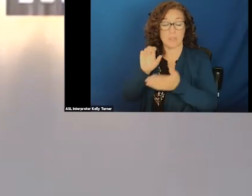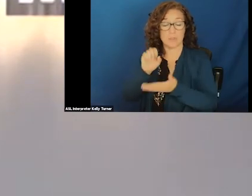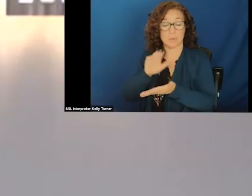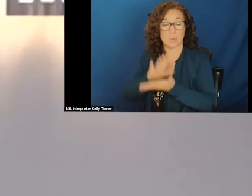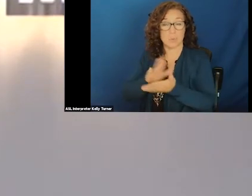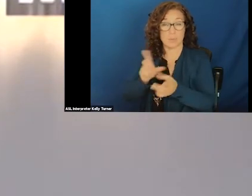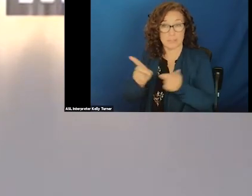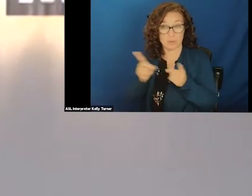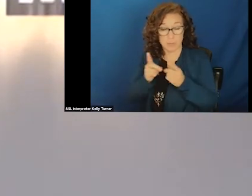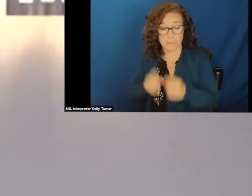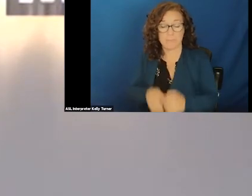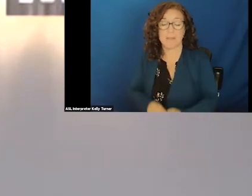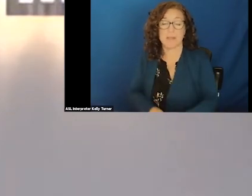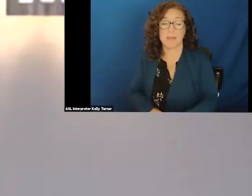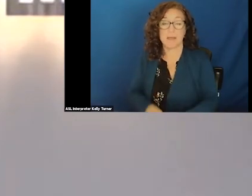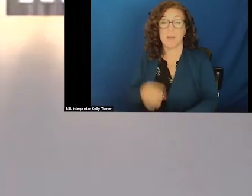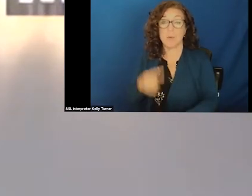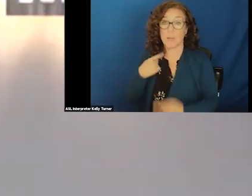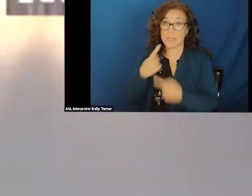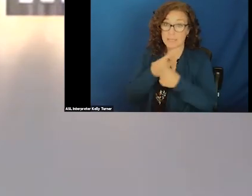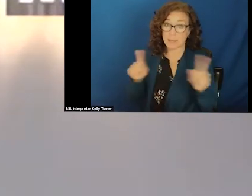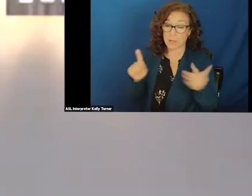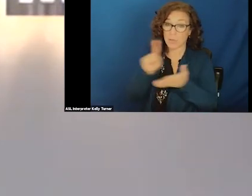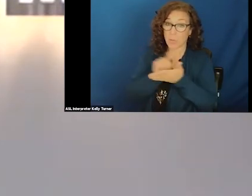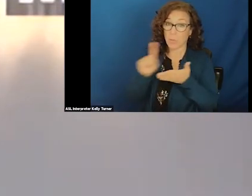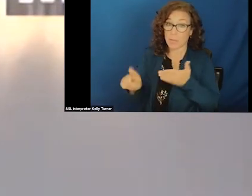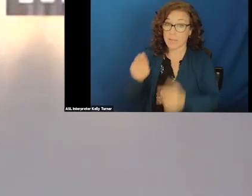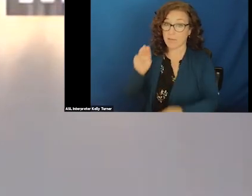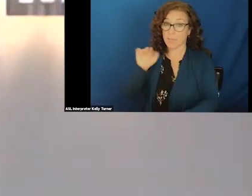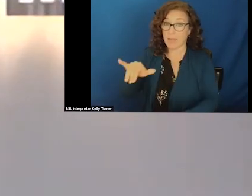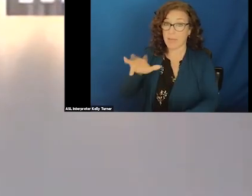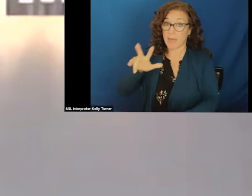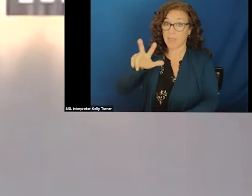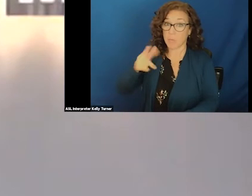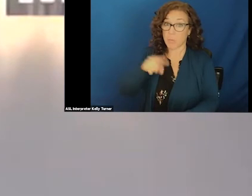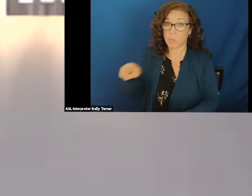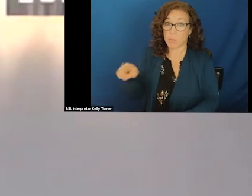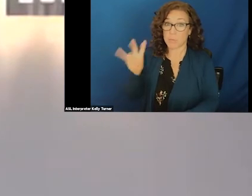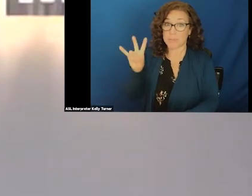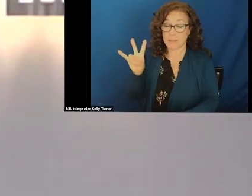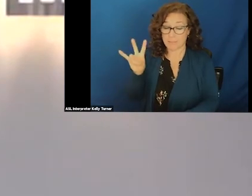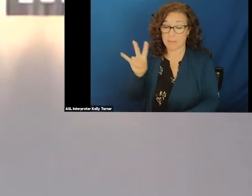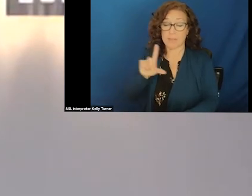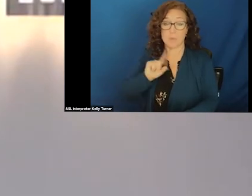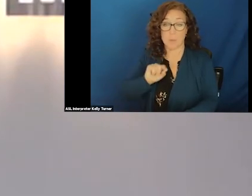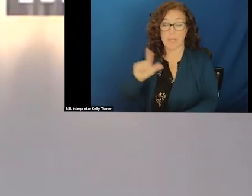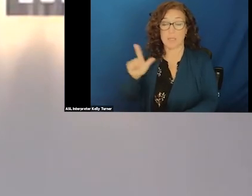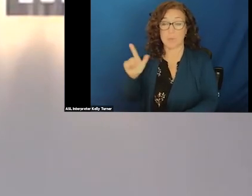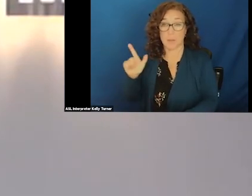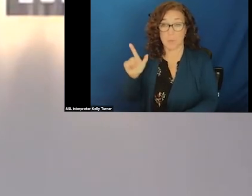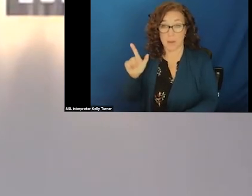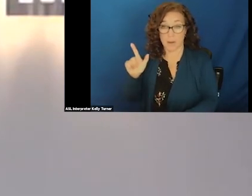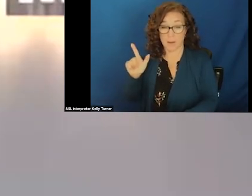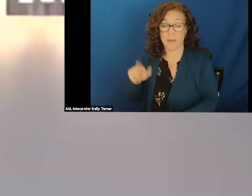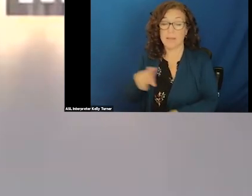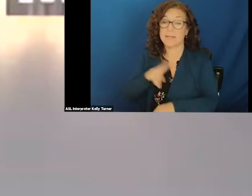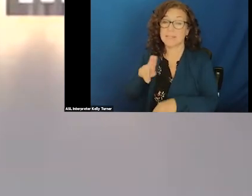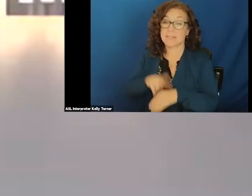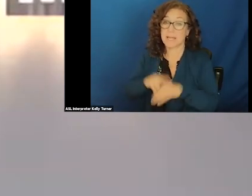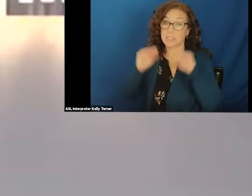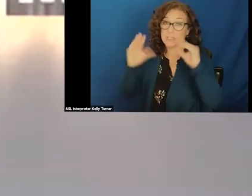7, 2021 as National Teacher Appreciation Week in the Santa Barbara Unified School